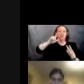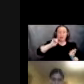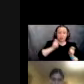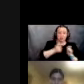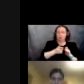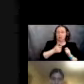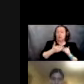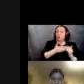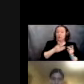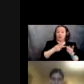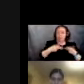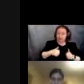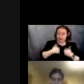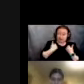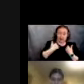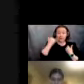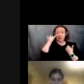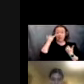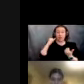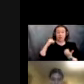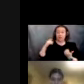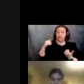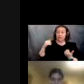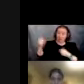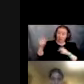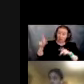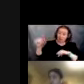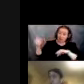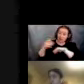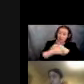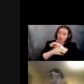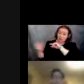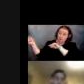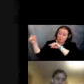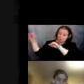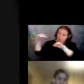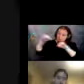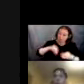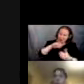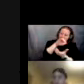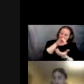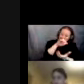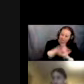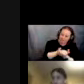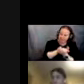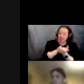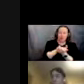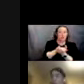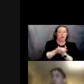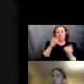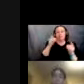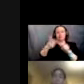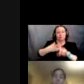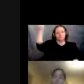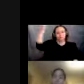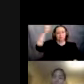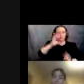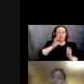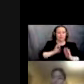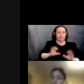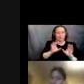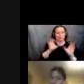person, then they automatically lost their citizenship, regardless of whether they lived in the US or abroad, because it was assumed